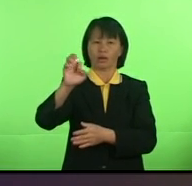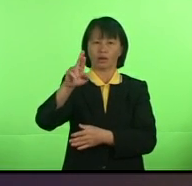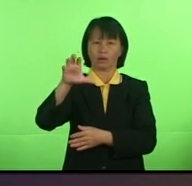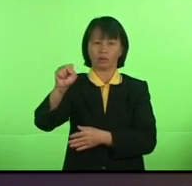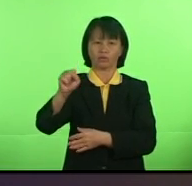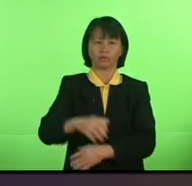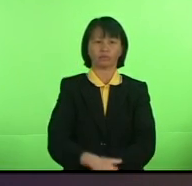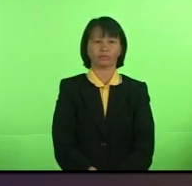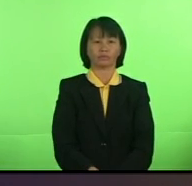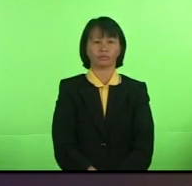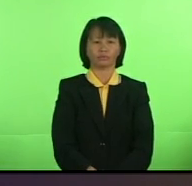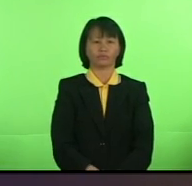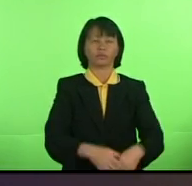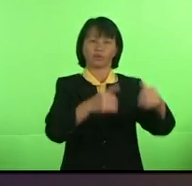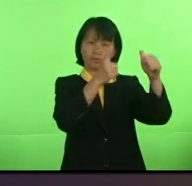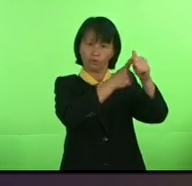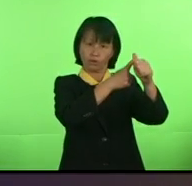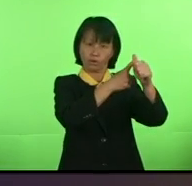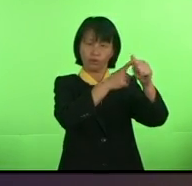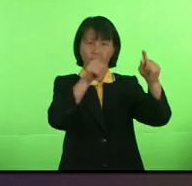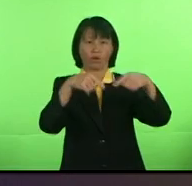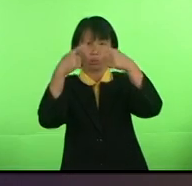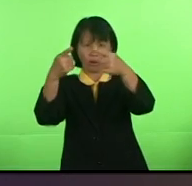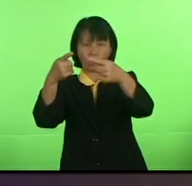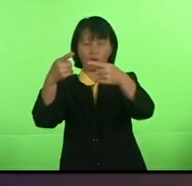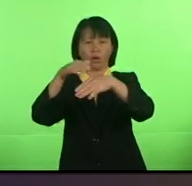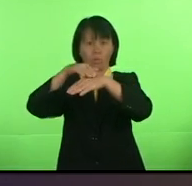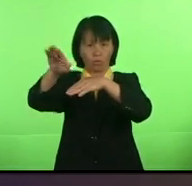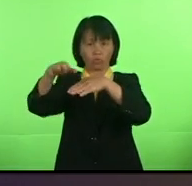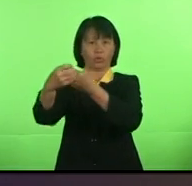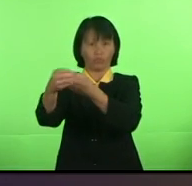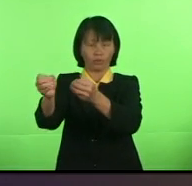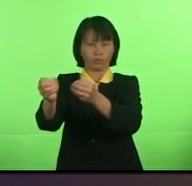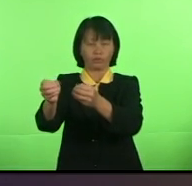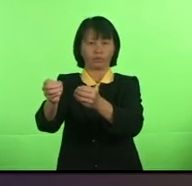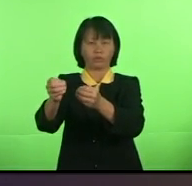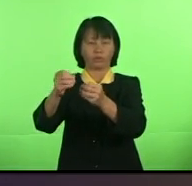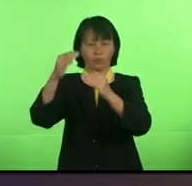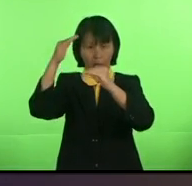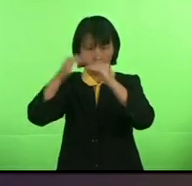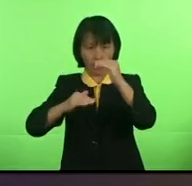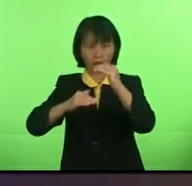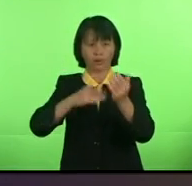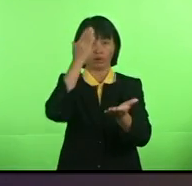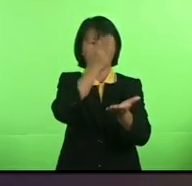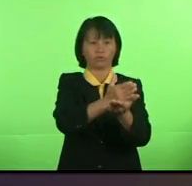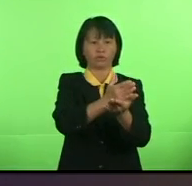here. First, he went to the post office. Then, he stopped by the